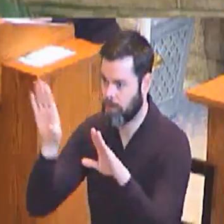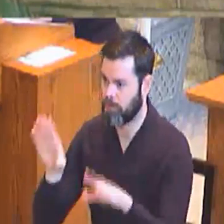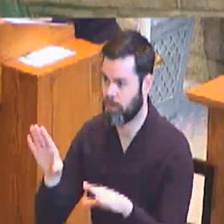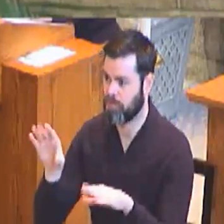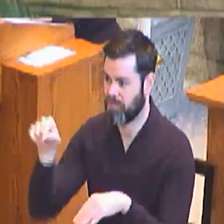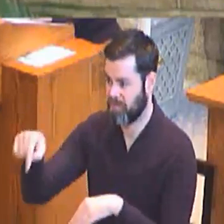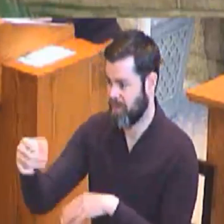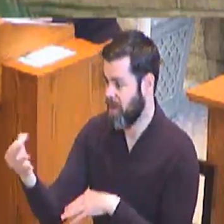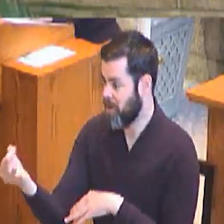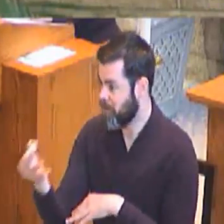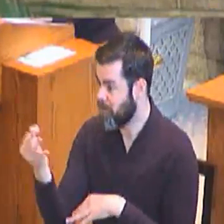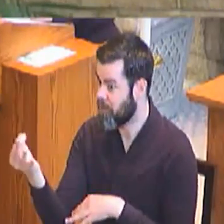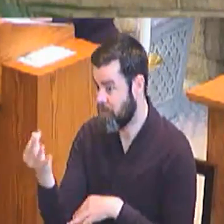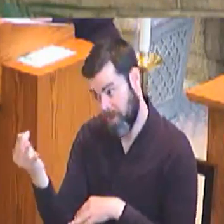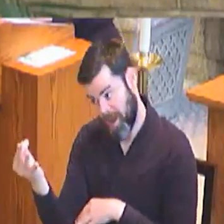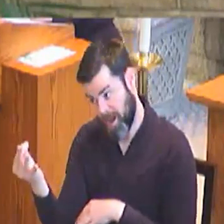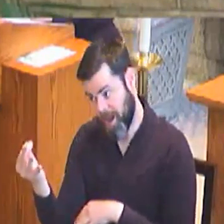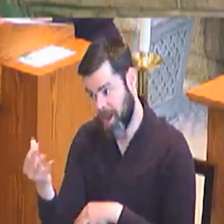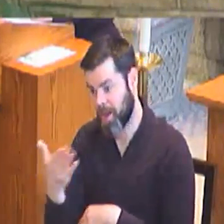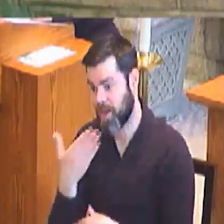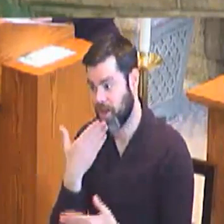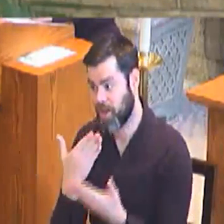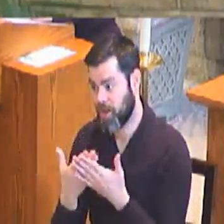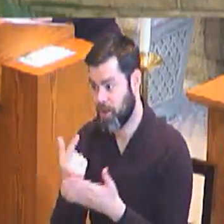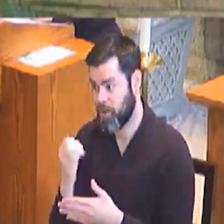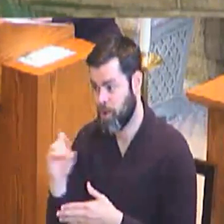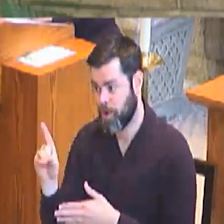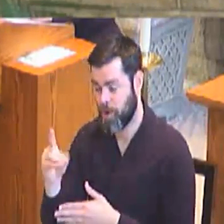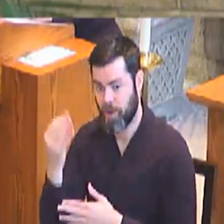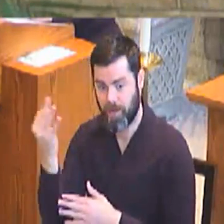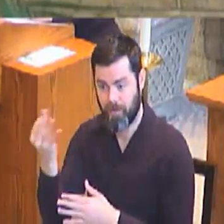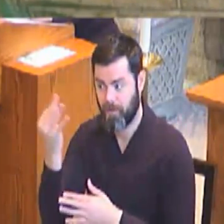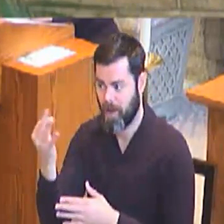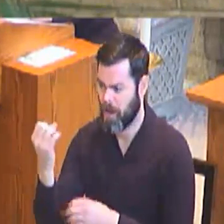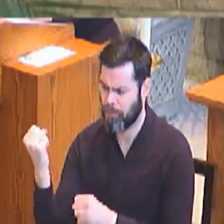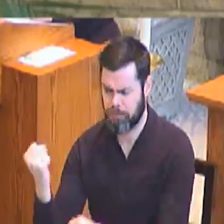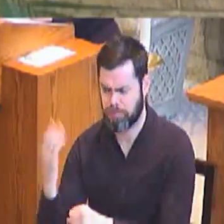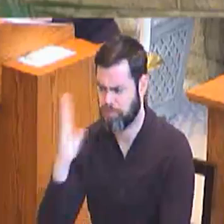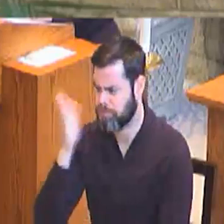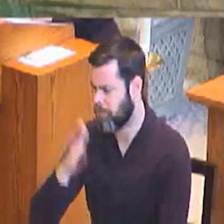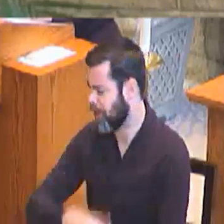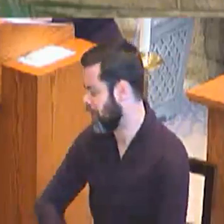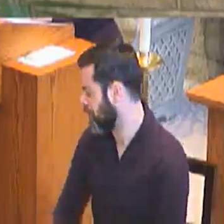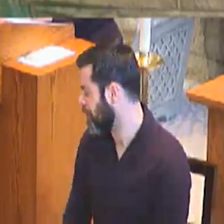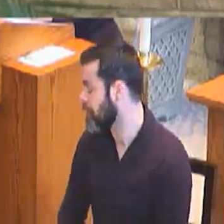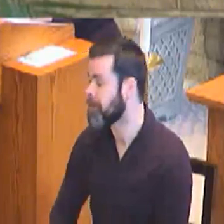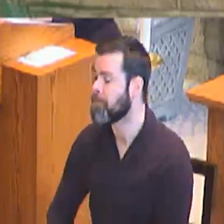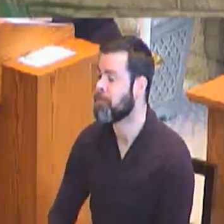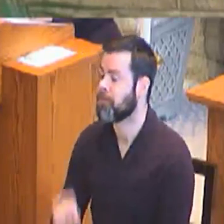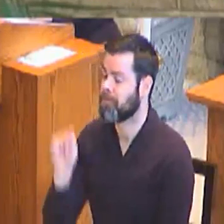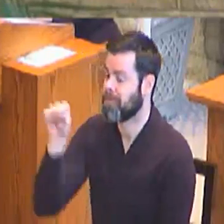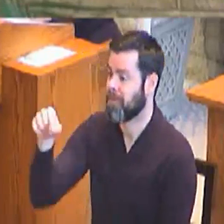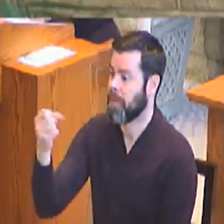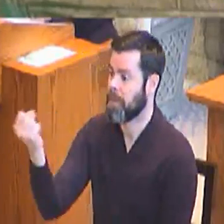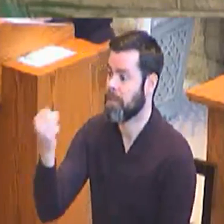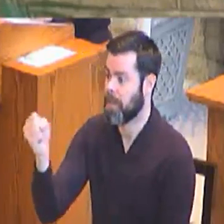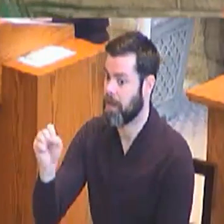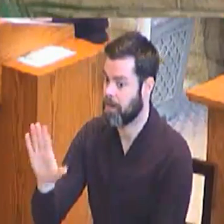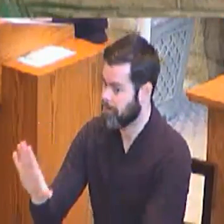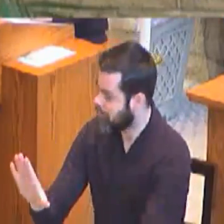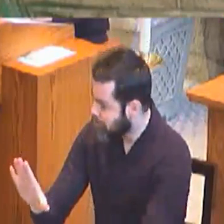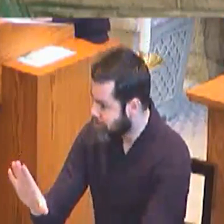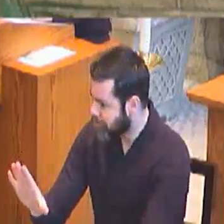Friday, nonetheless, Good Friday, it's going to be powerful. And then Saturday, hang on to your hats,